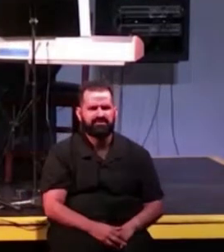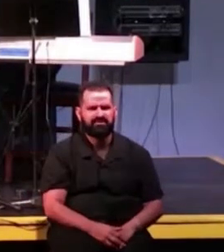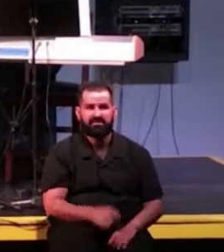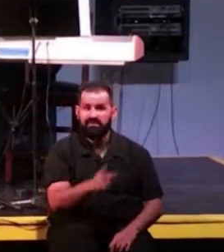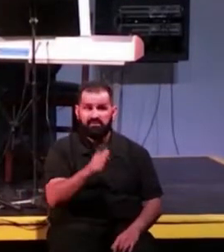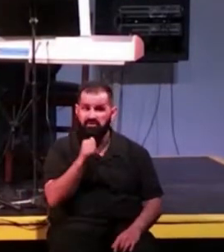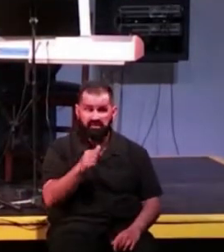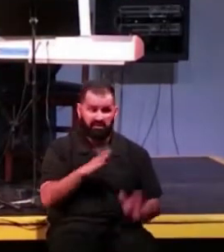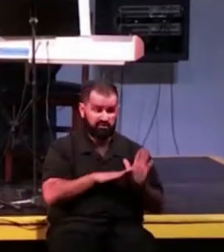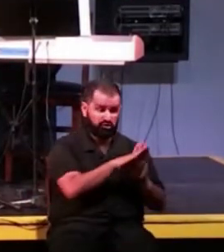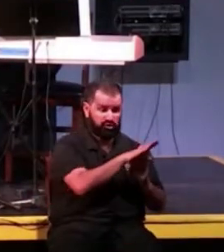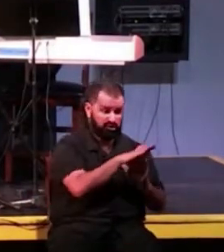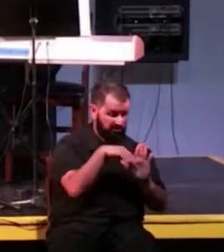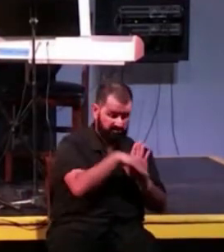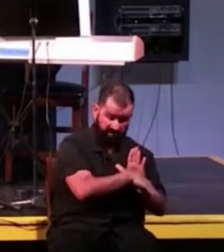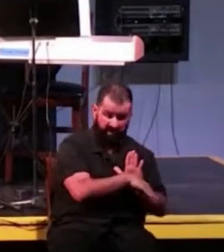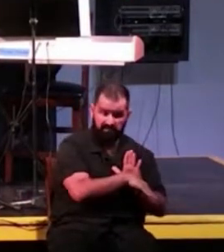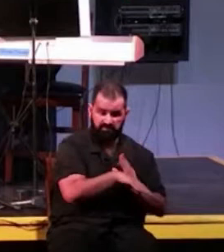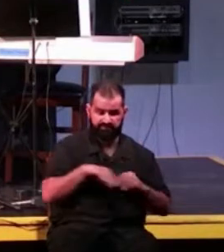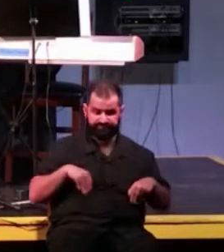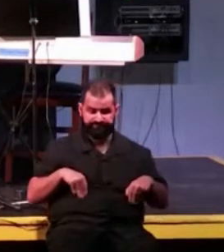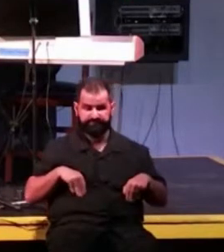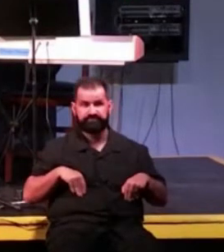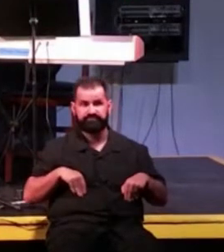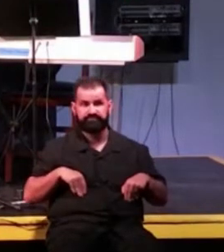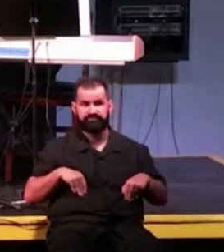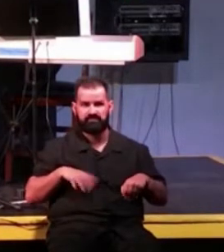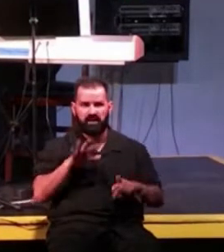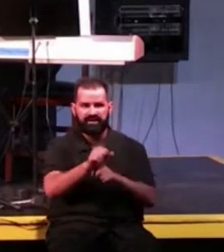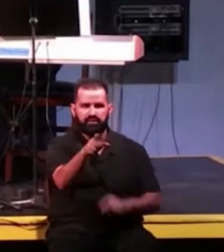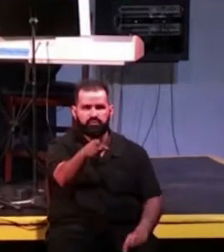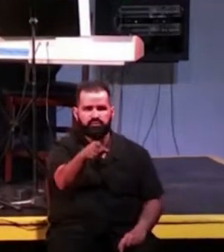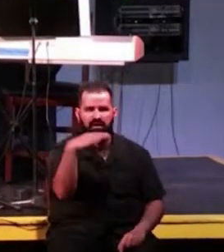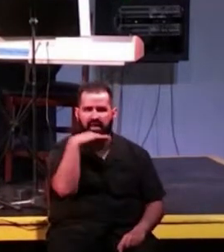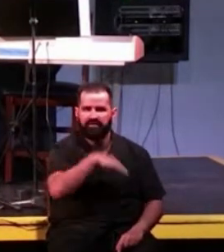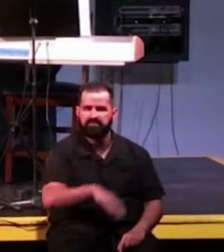hand up when you said times were good. I caught you.